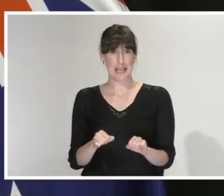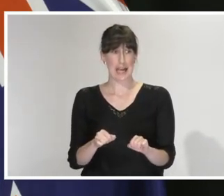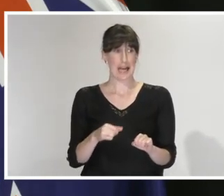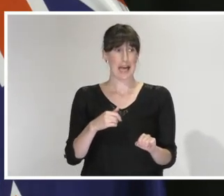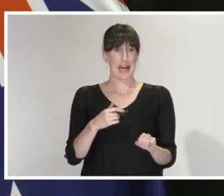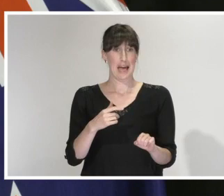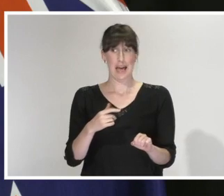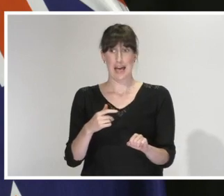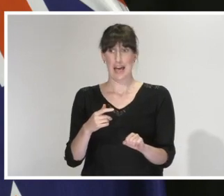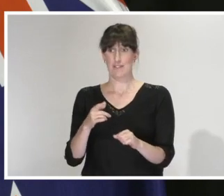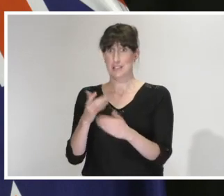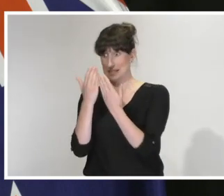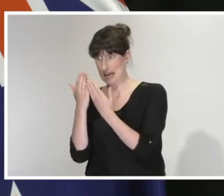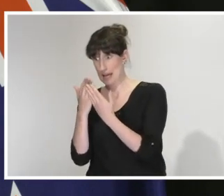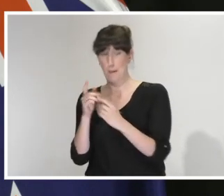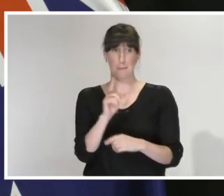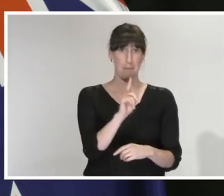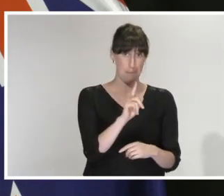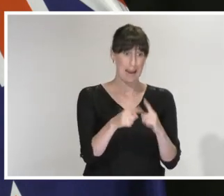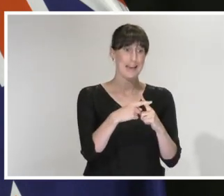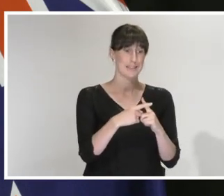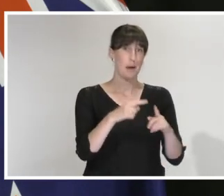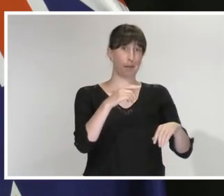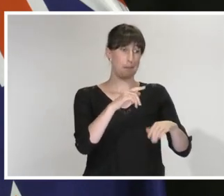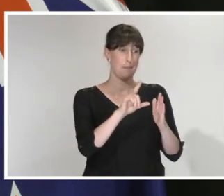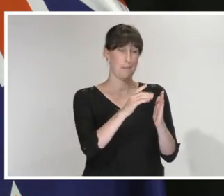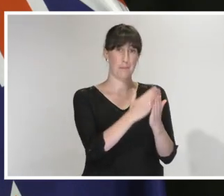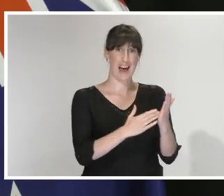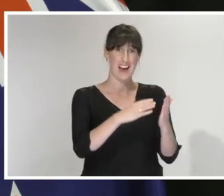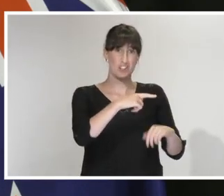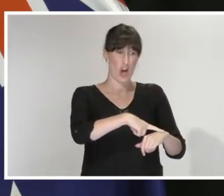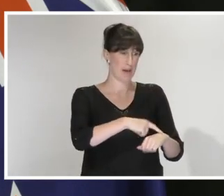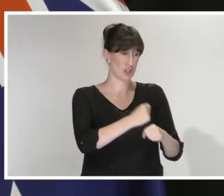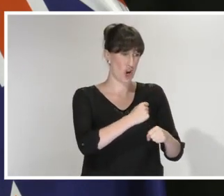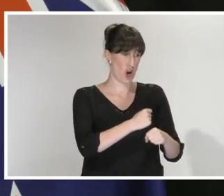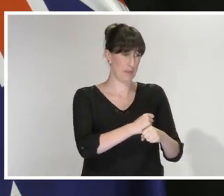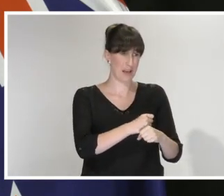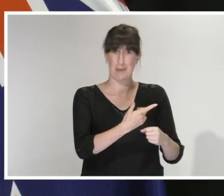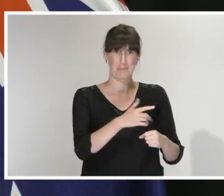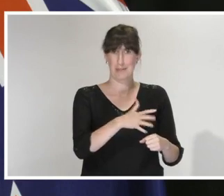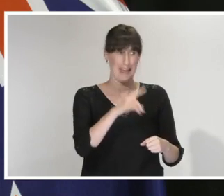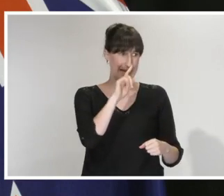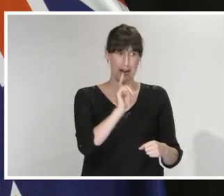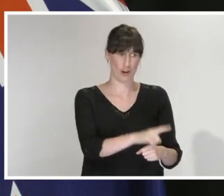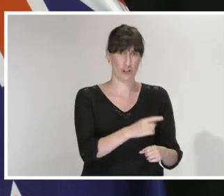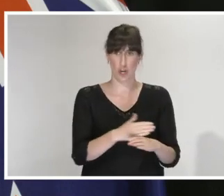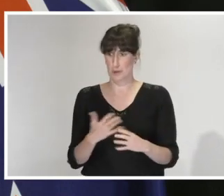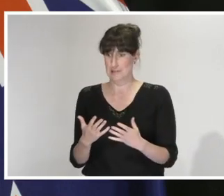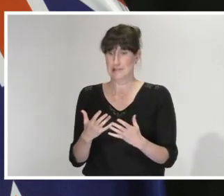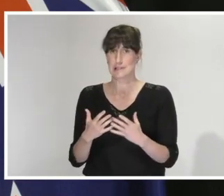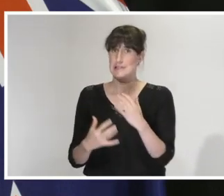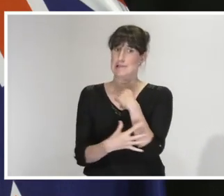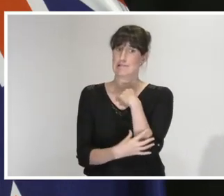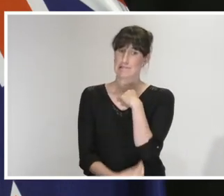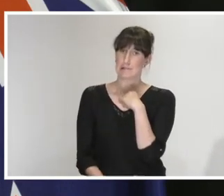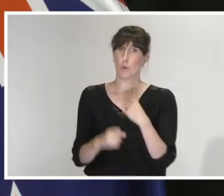their tertiary studies will be really feeling the pinch at the moment, and so there are some things that we can do to provide further support to them. In terms of today's package, do you have